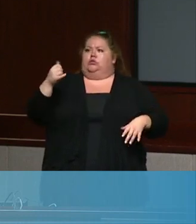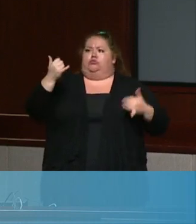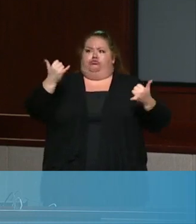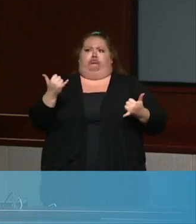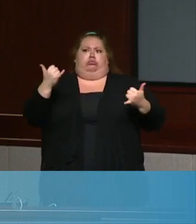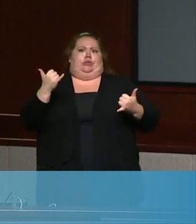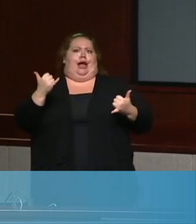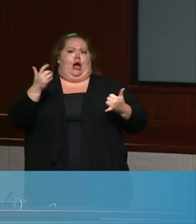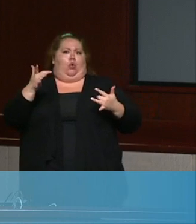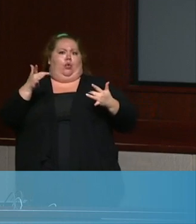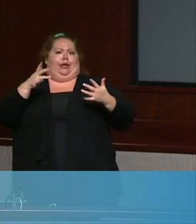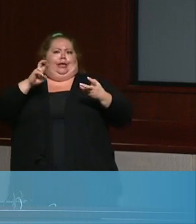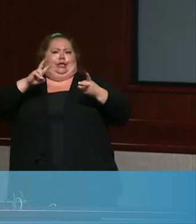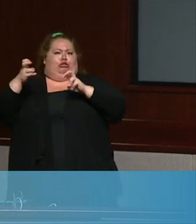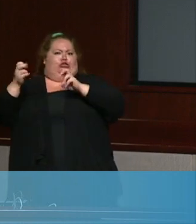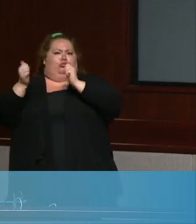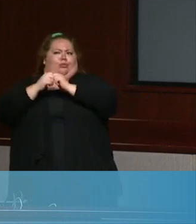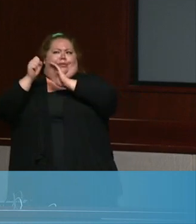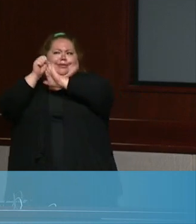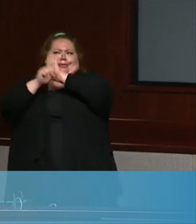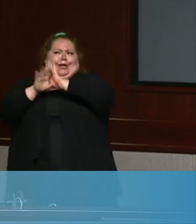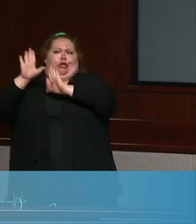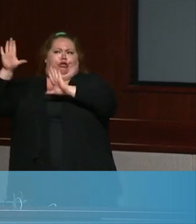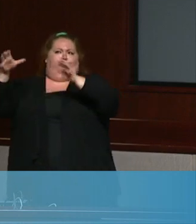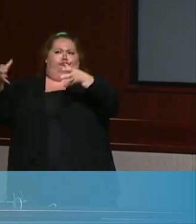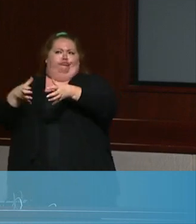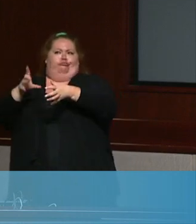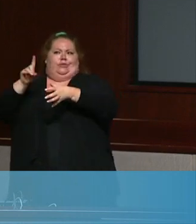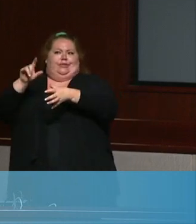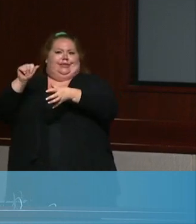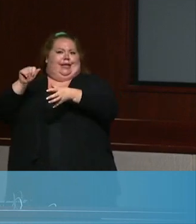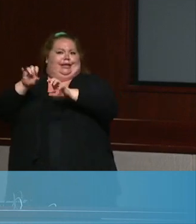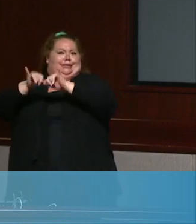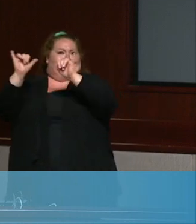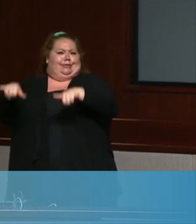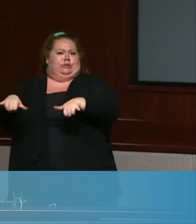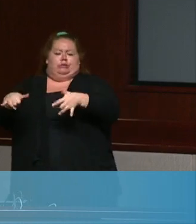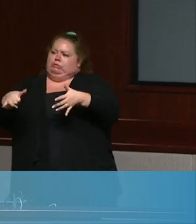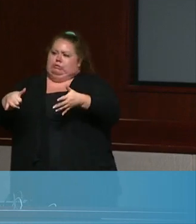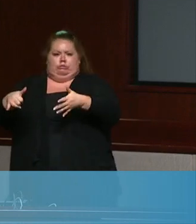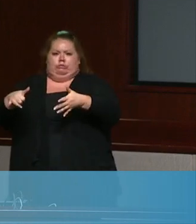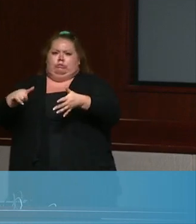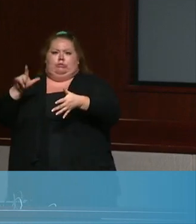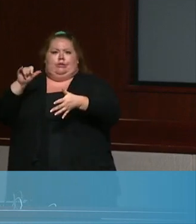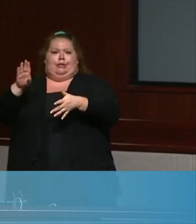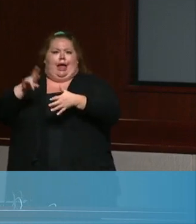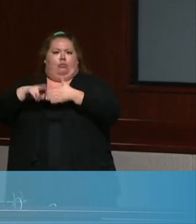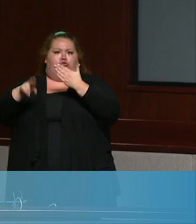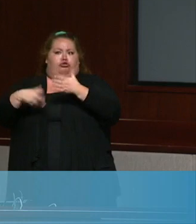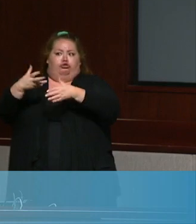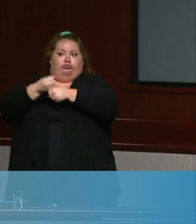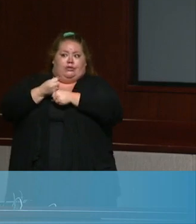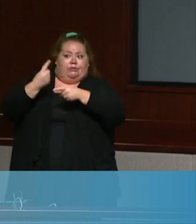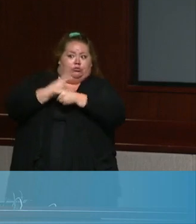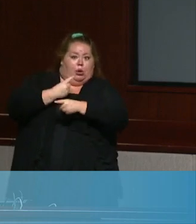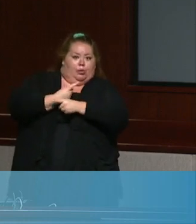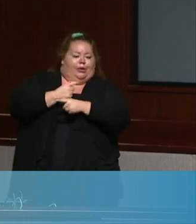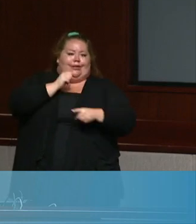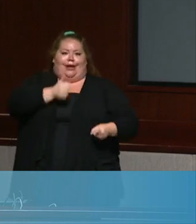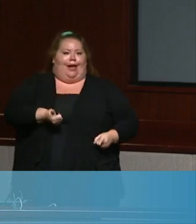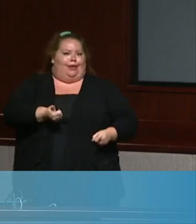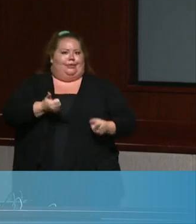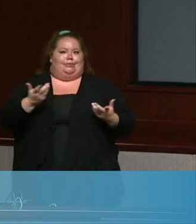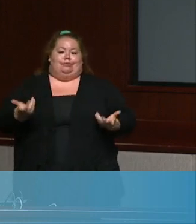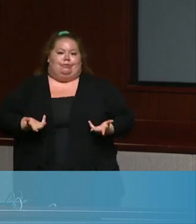having with the state database system, we are not getting a lot of our lab results in a timely manner. We should mention that this does